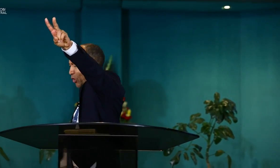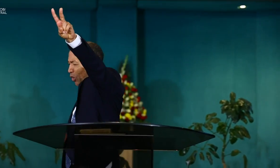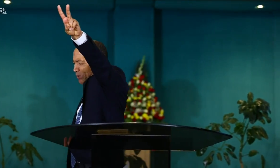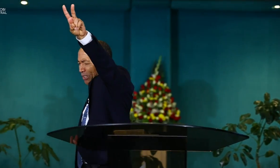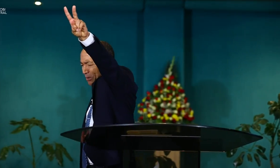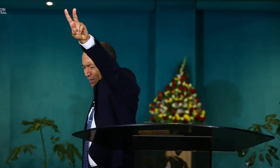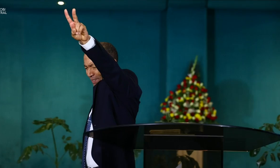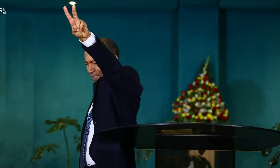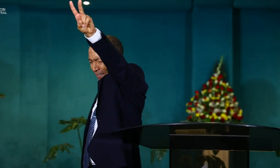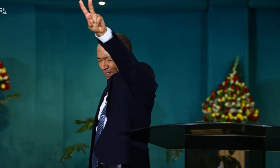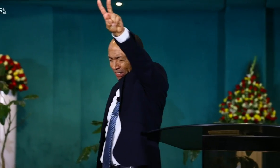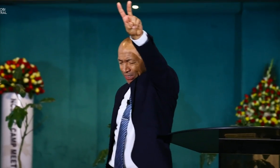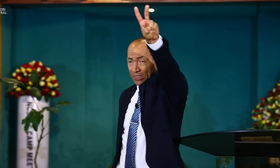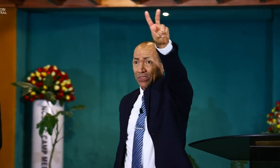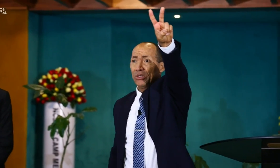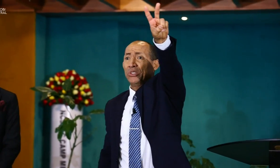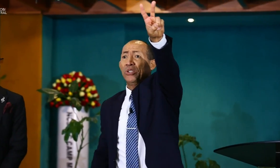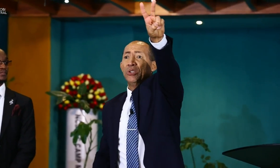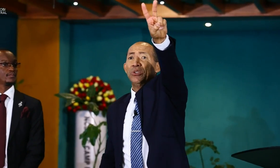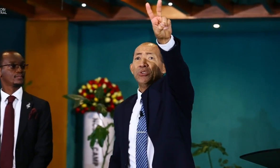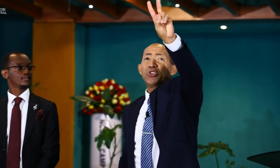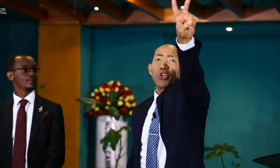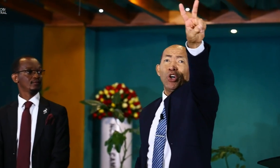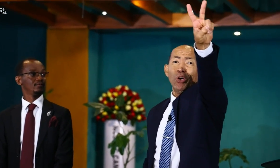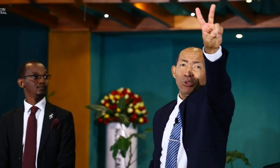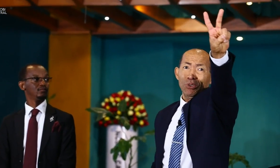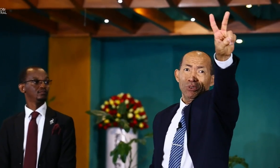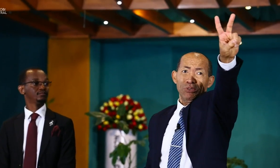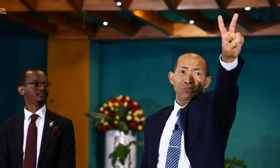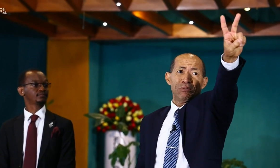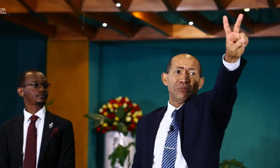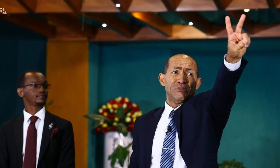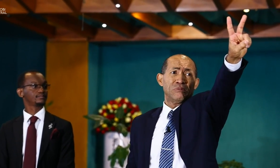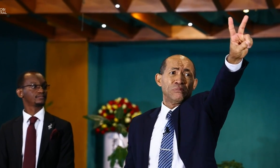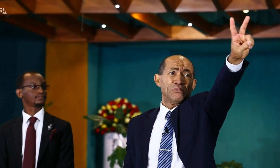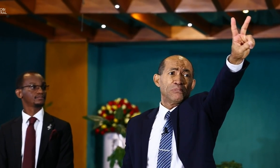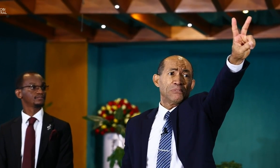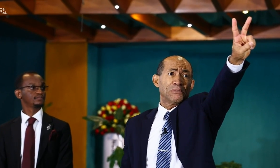I want you to go home hearing me saying this. Two.